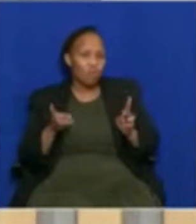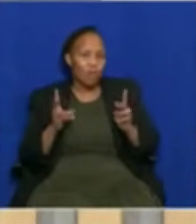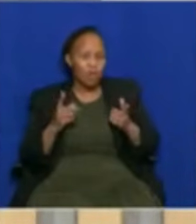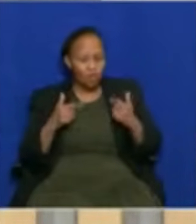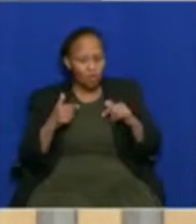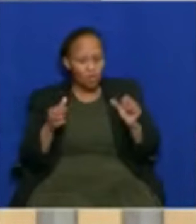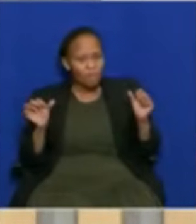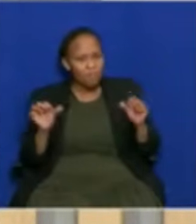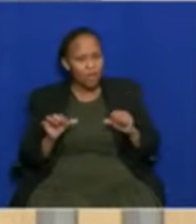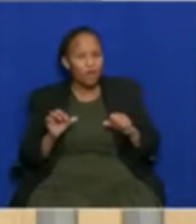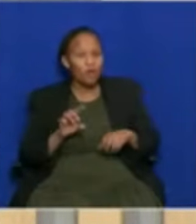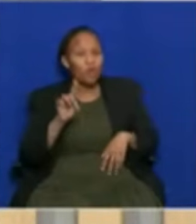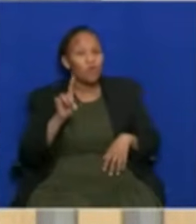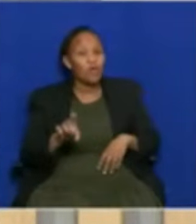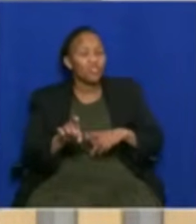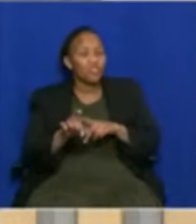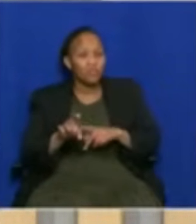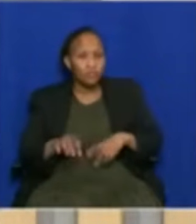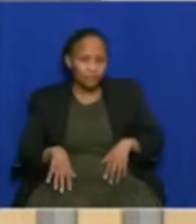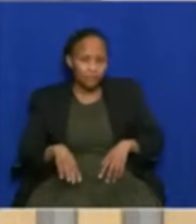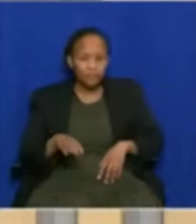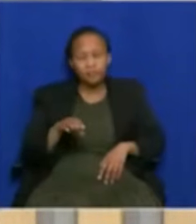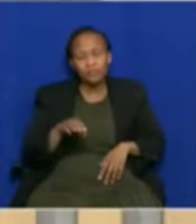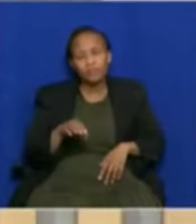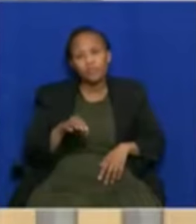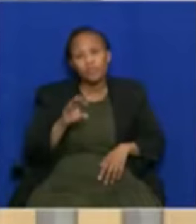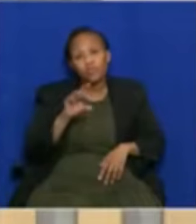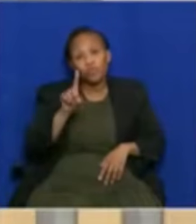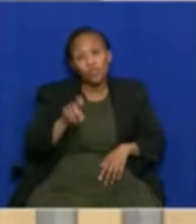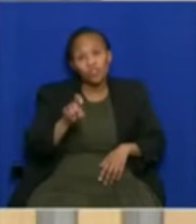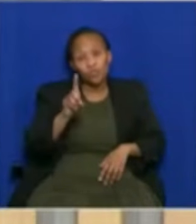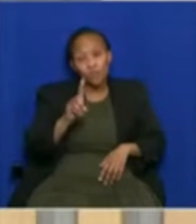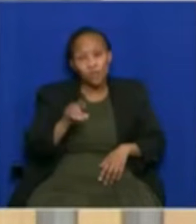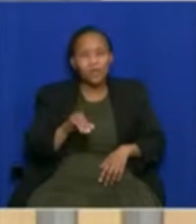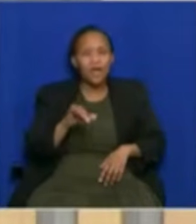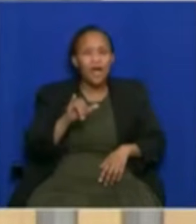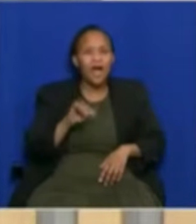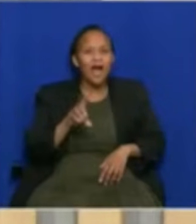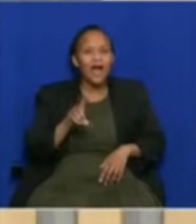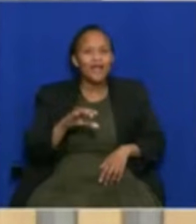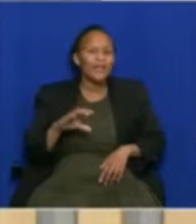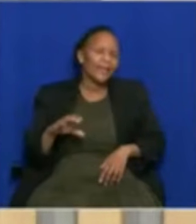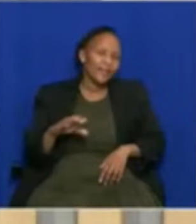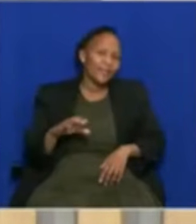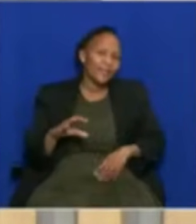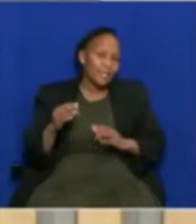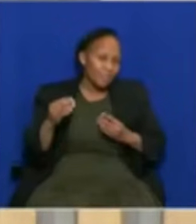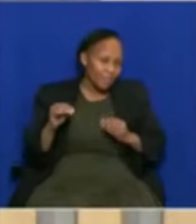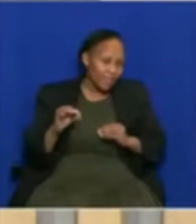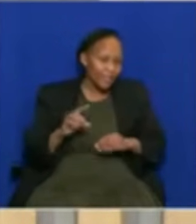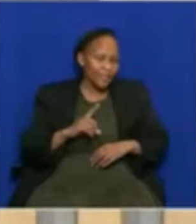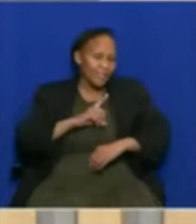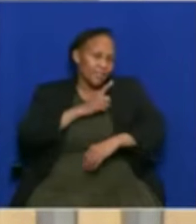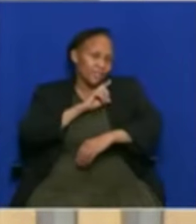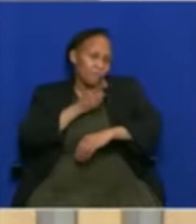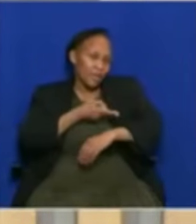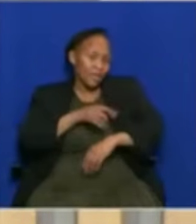is IDEC's business and mandate to want to prescribe an